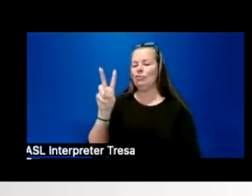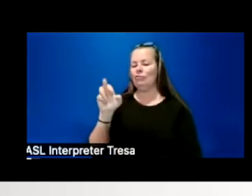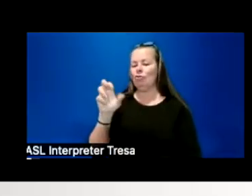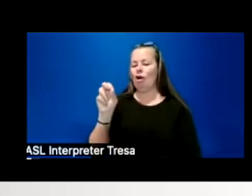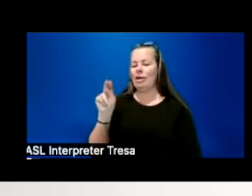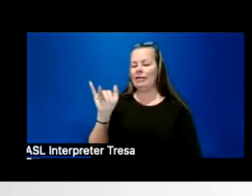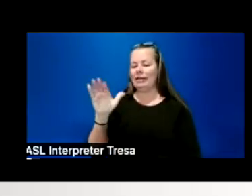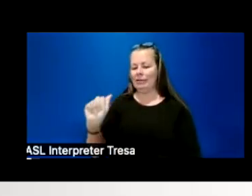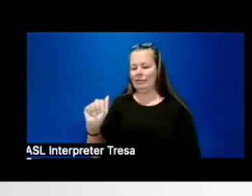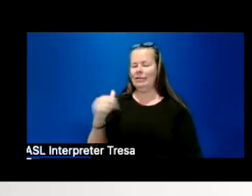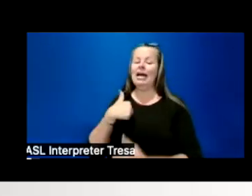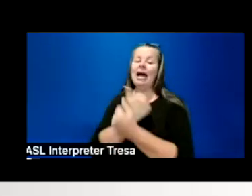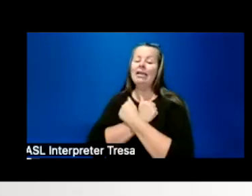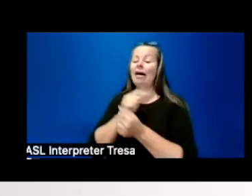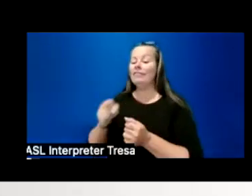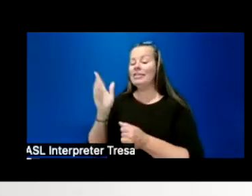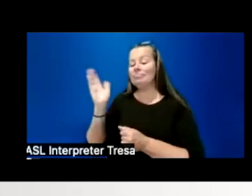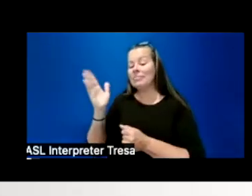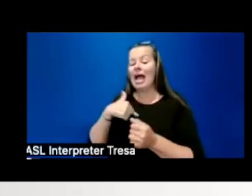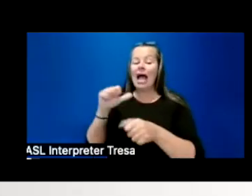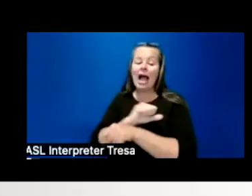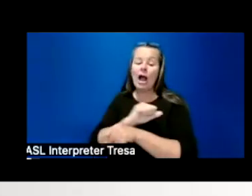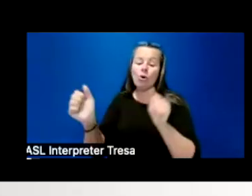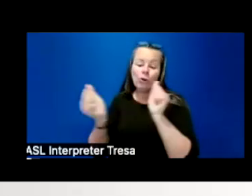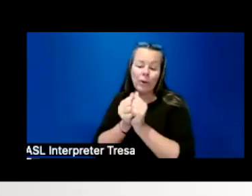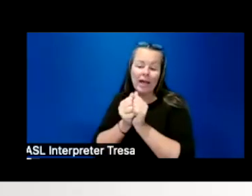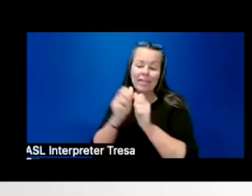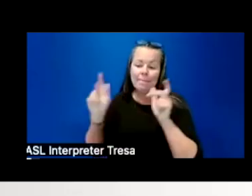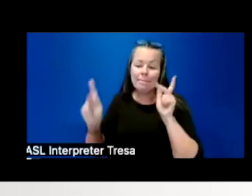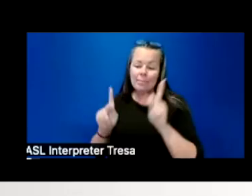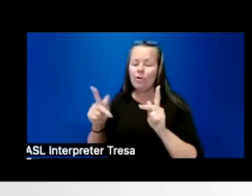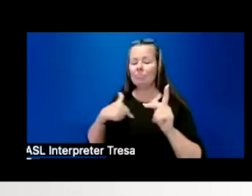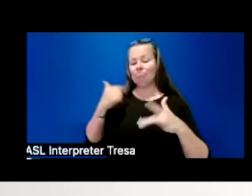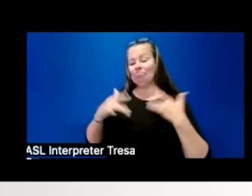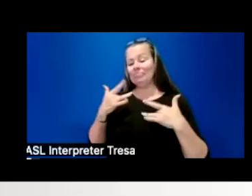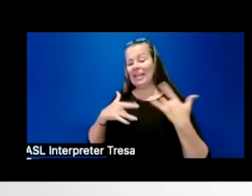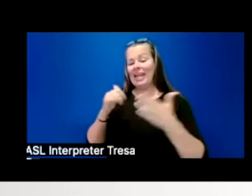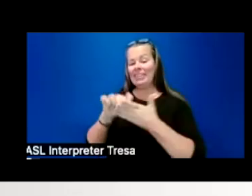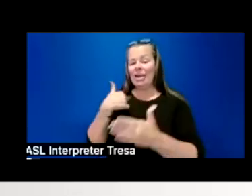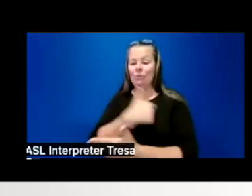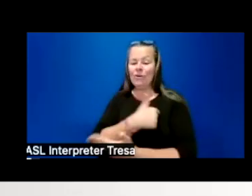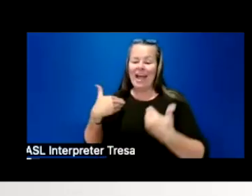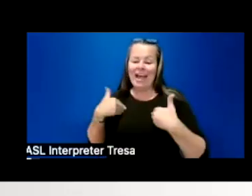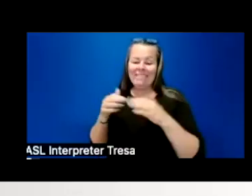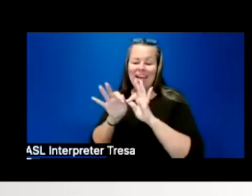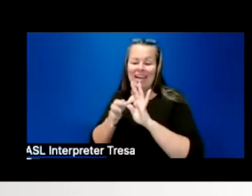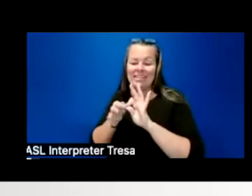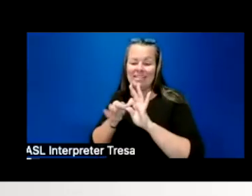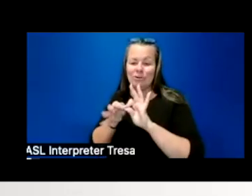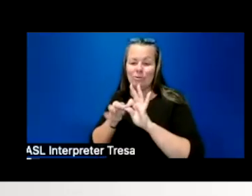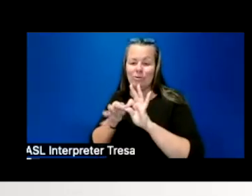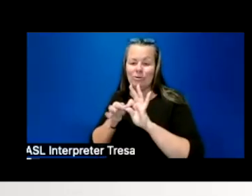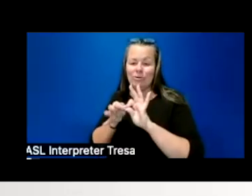this talk. Like I said, I work with people and I'm excited that we're going to have an ASL interpreter come on to